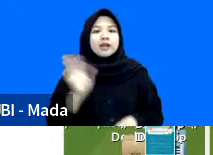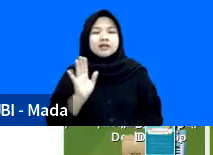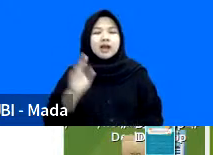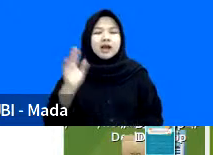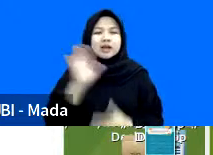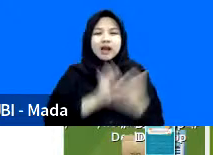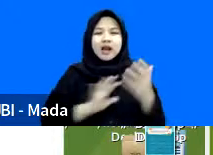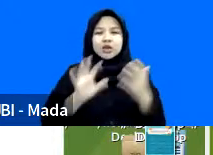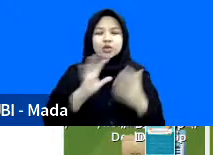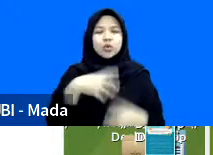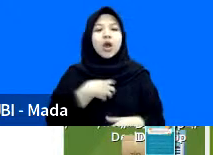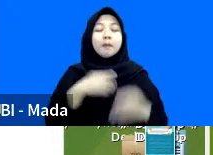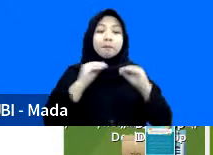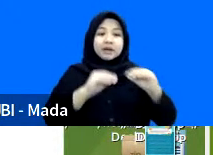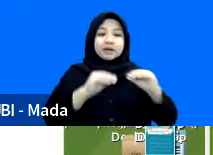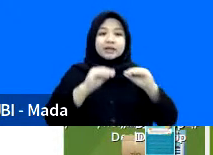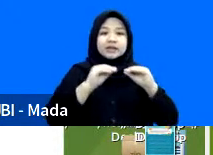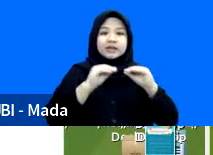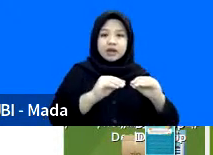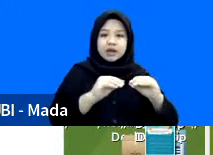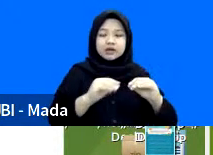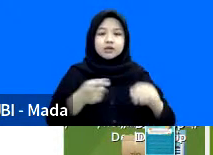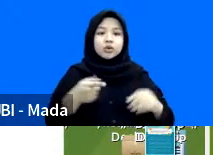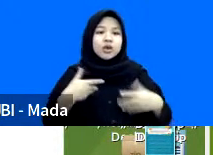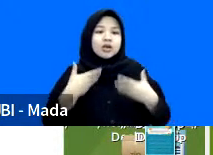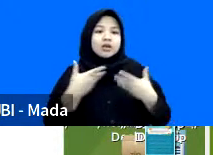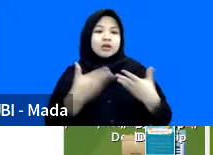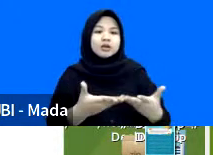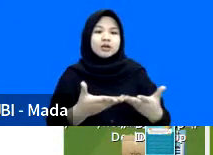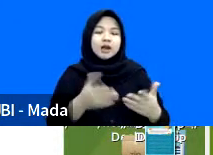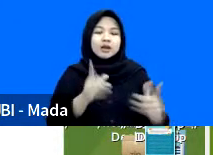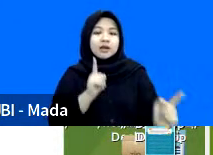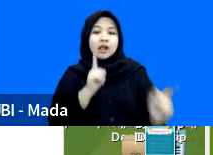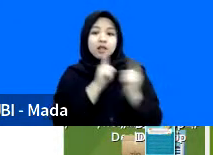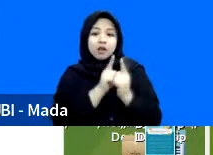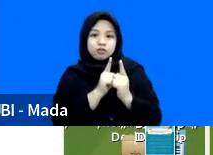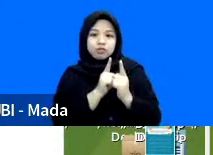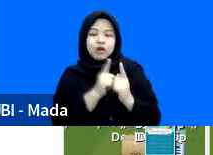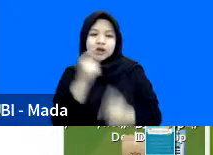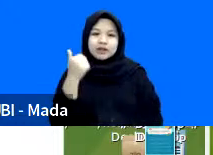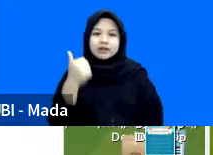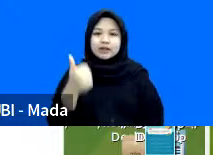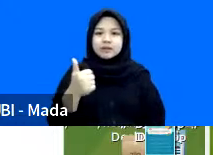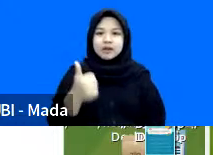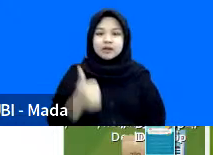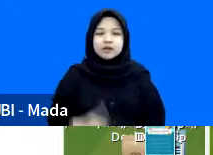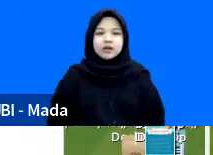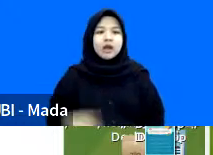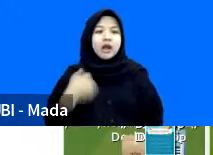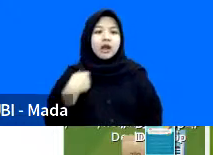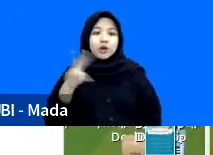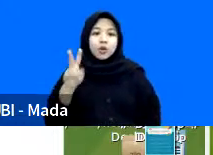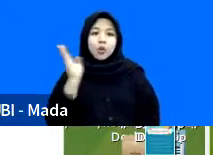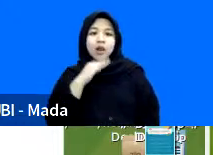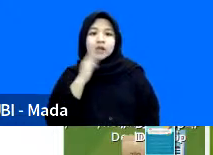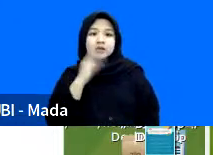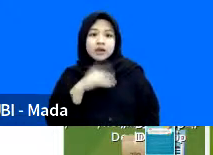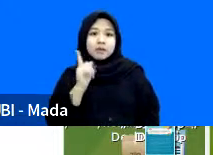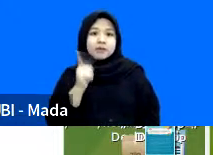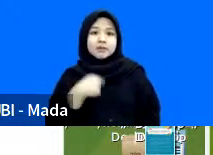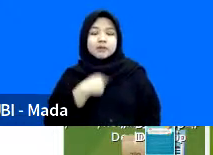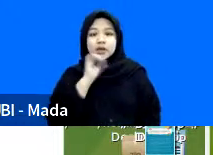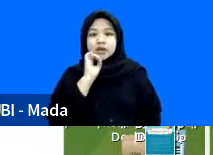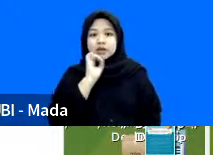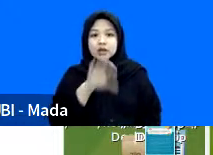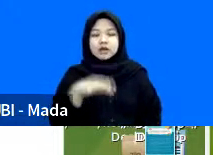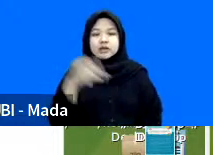is best provided in a face-to-face form. There are two reasons for it. One, as I said, is In India, less than